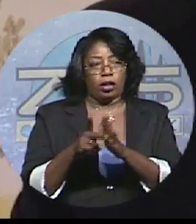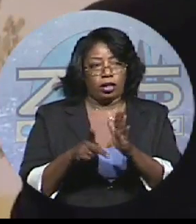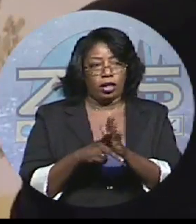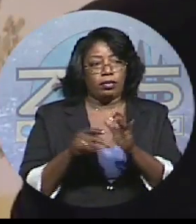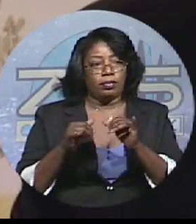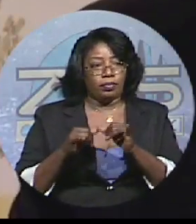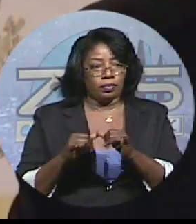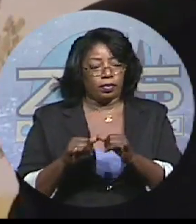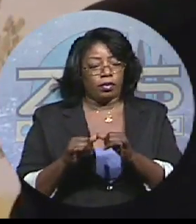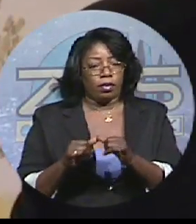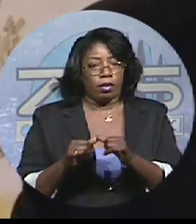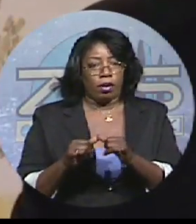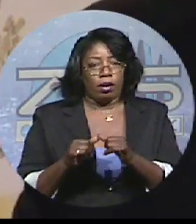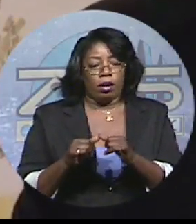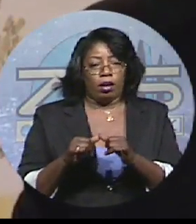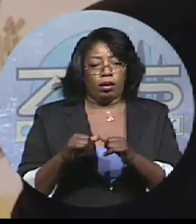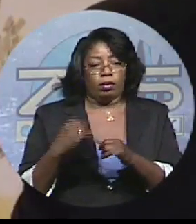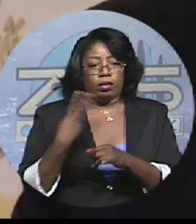We have stability.